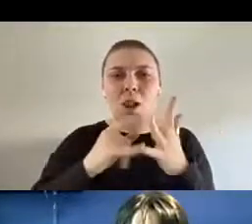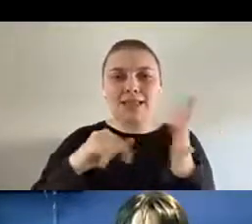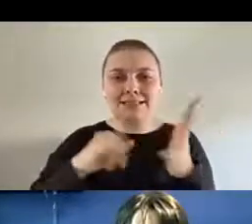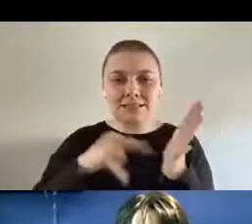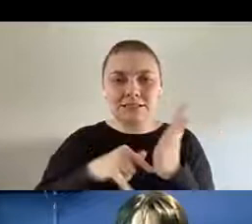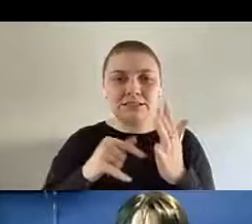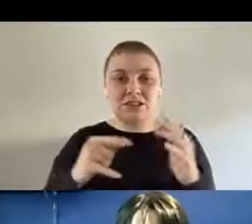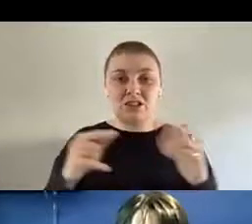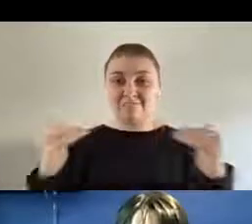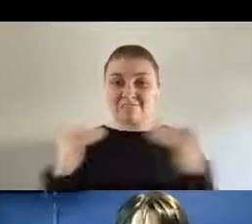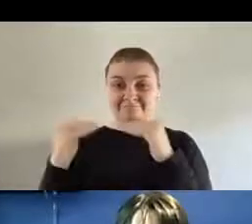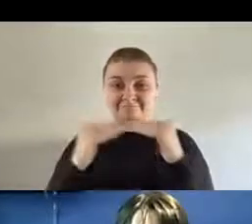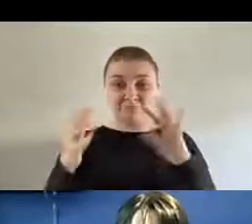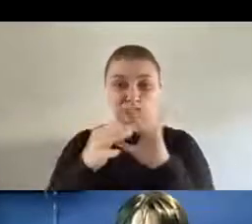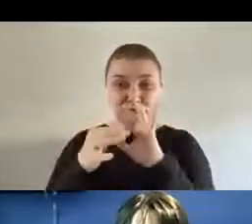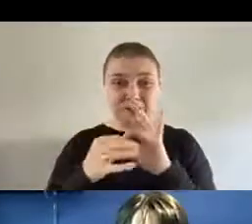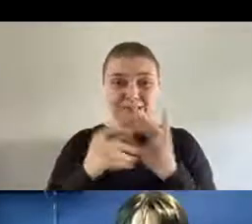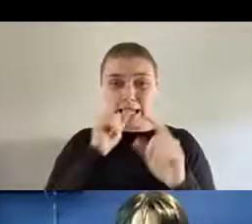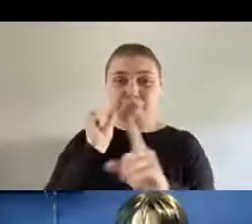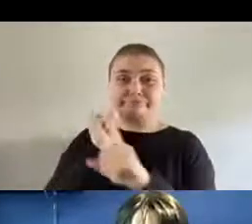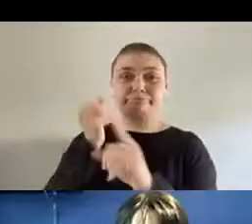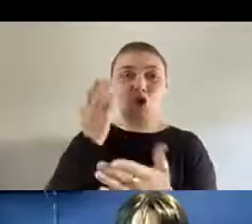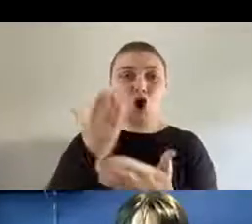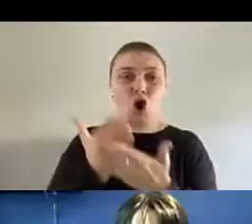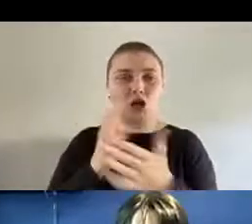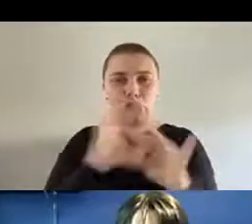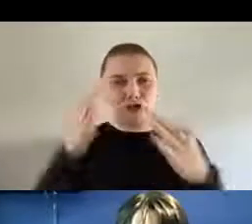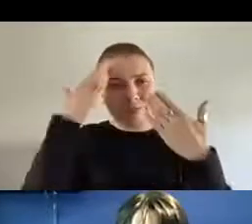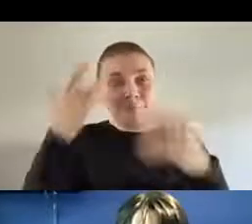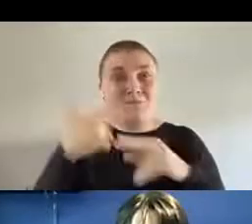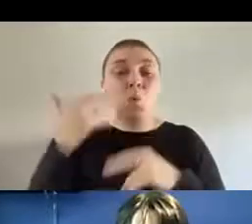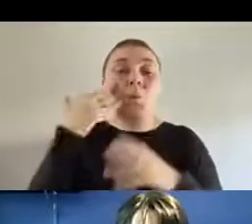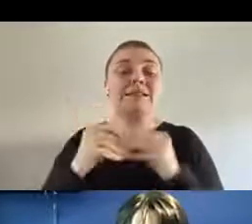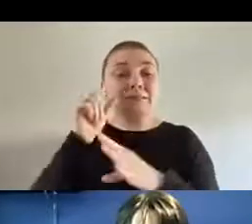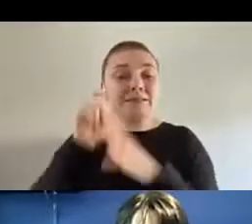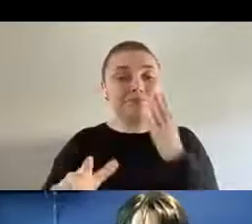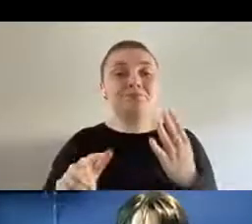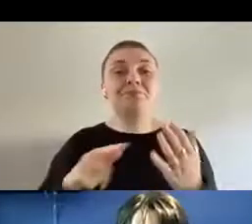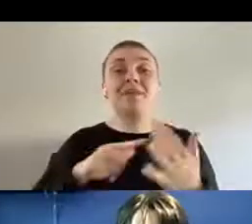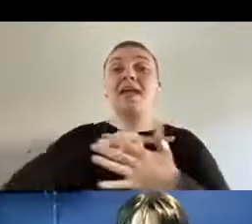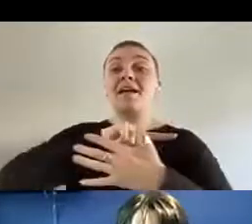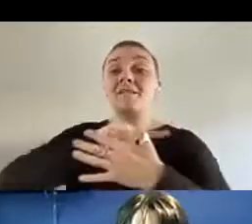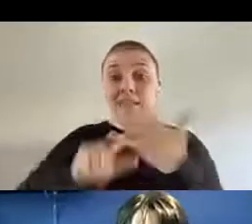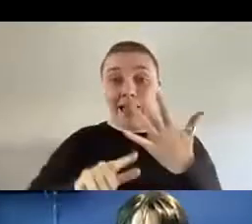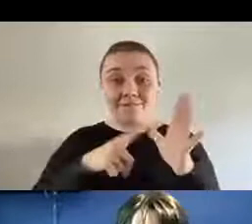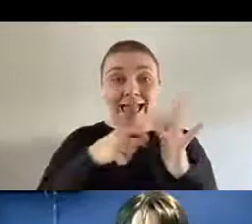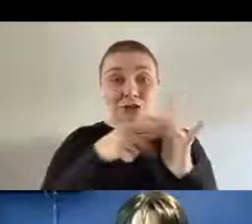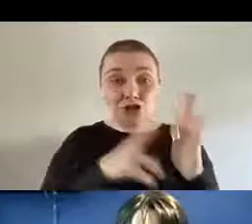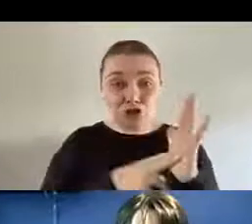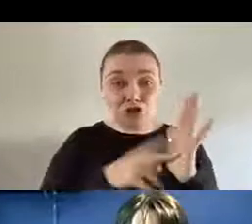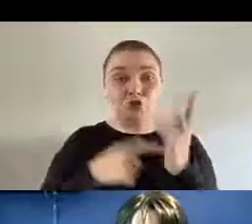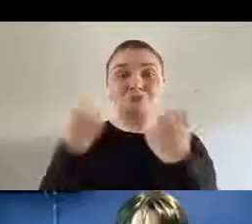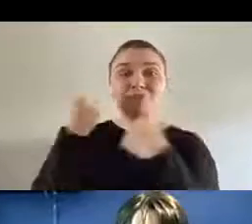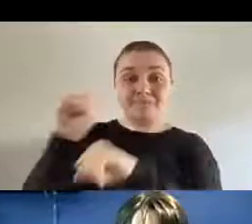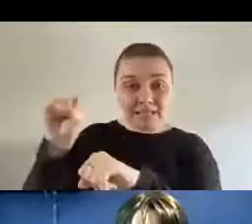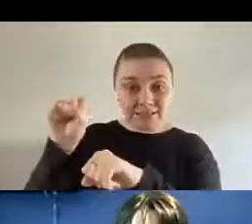disabilities. So then we've got the 5 key actions to prevent violence against women with disabilities.